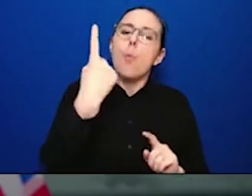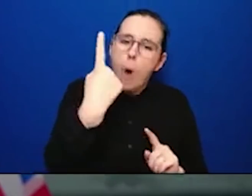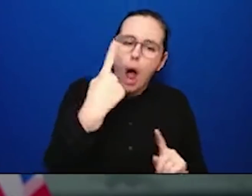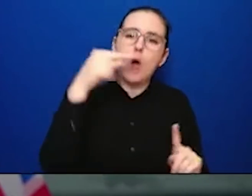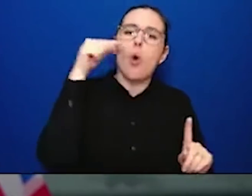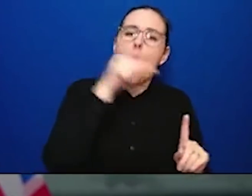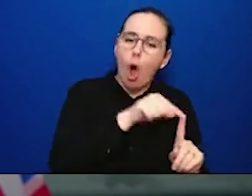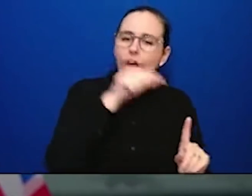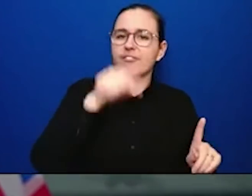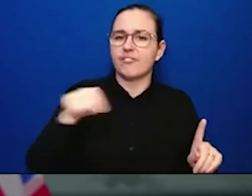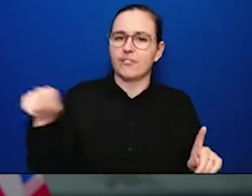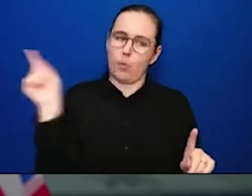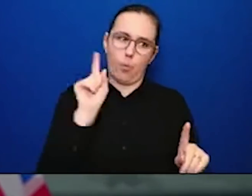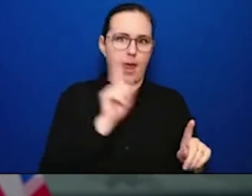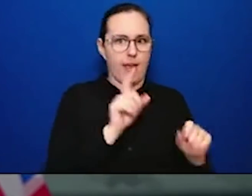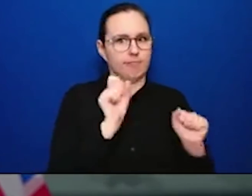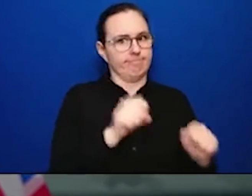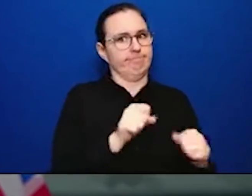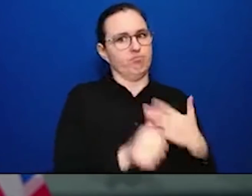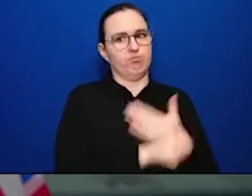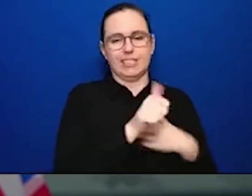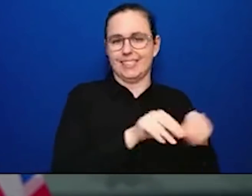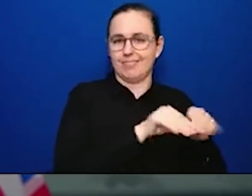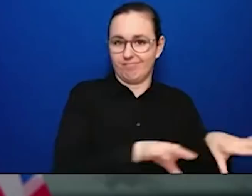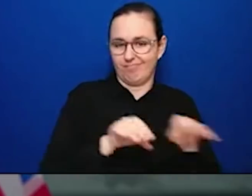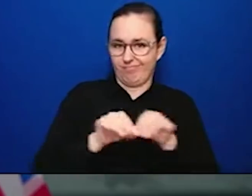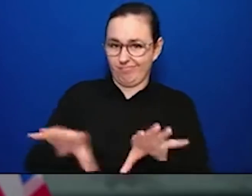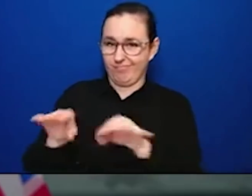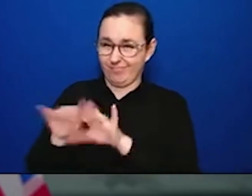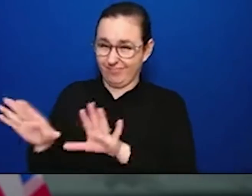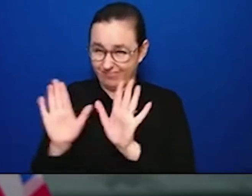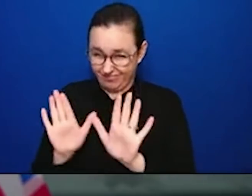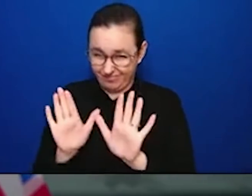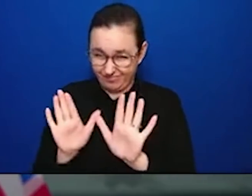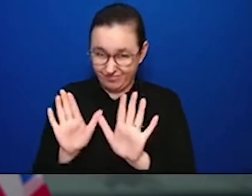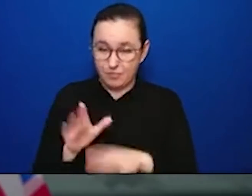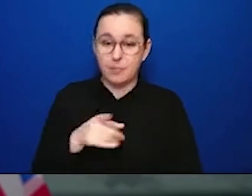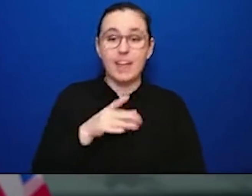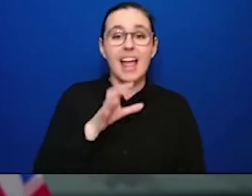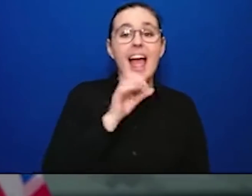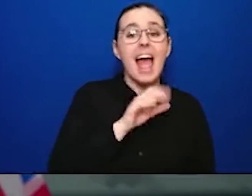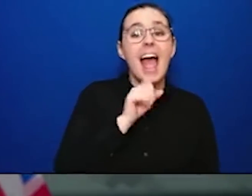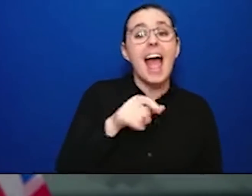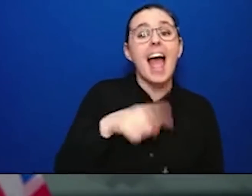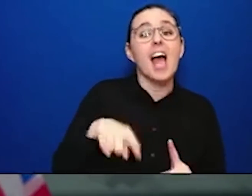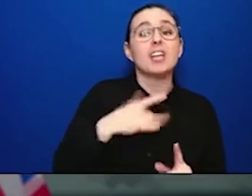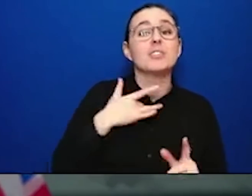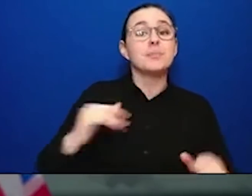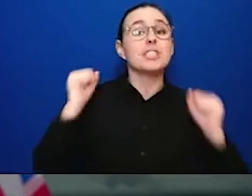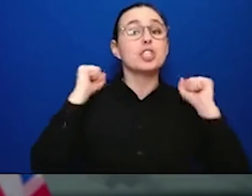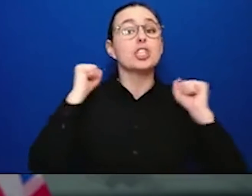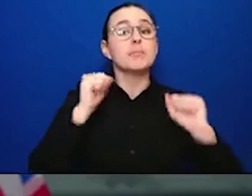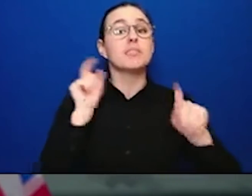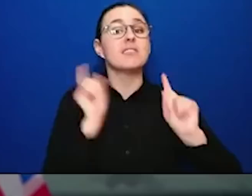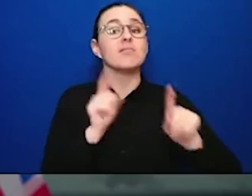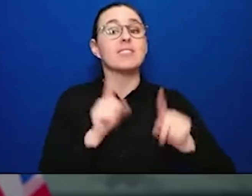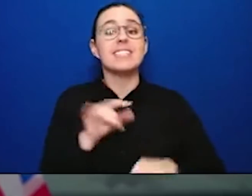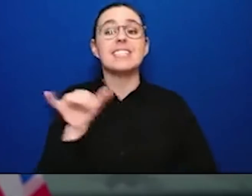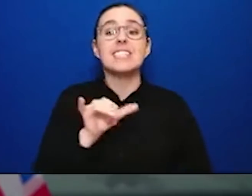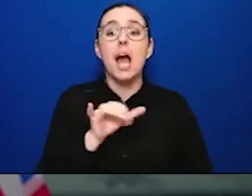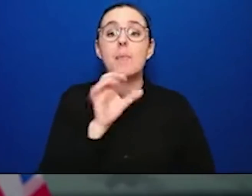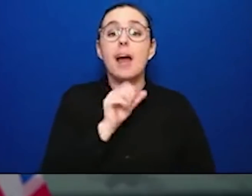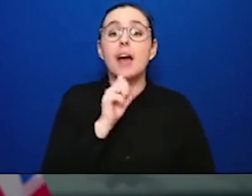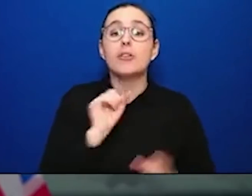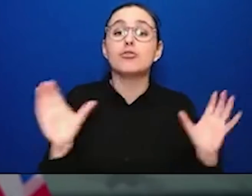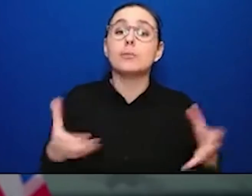that age group, so the age demographic that is going to gyms that is highly connected. So there are people who are